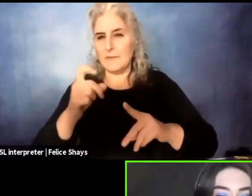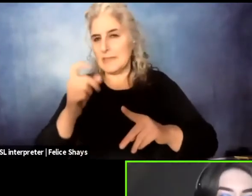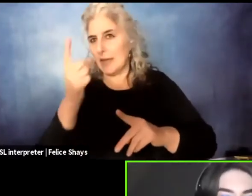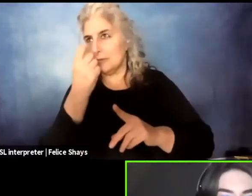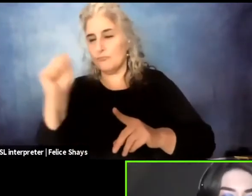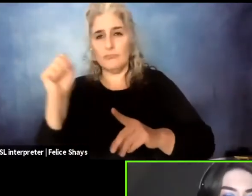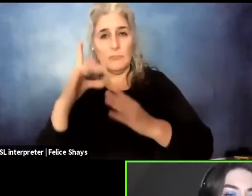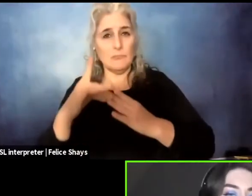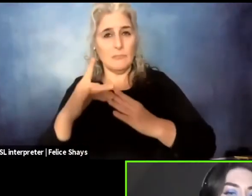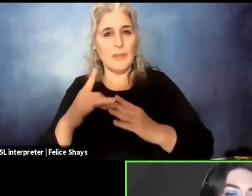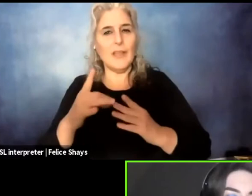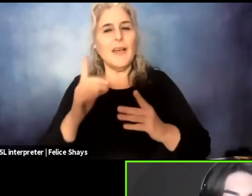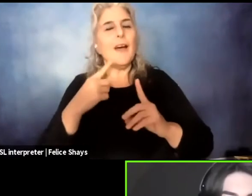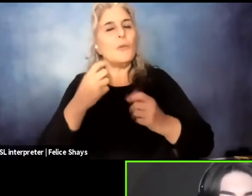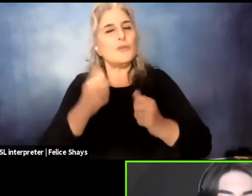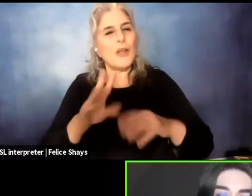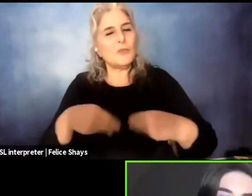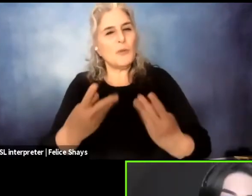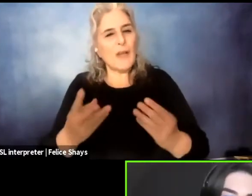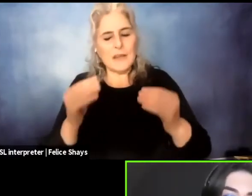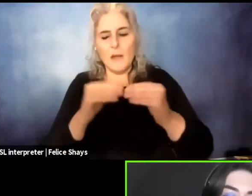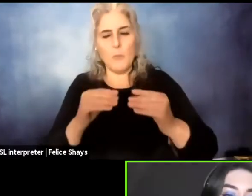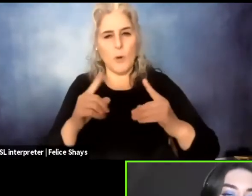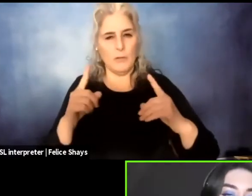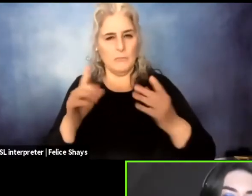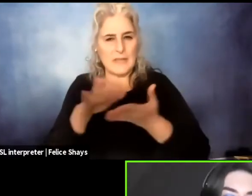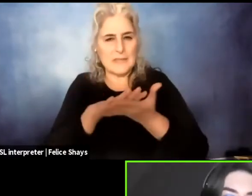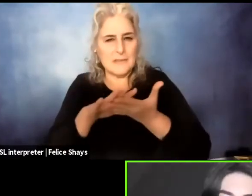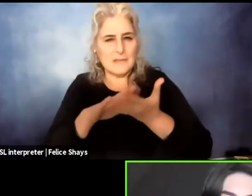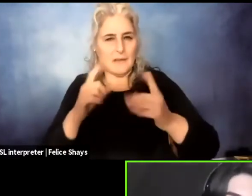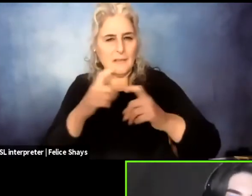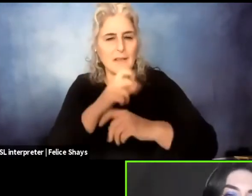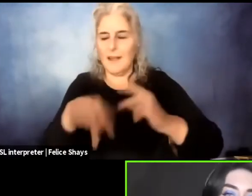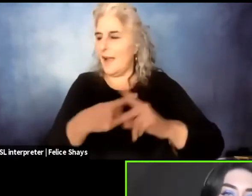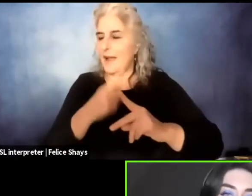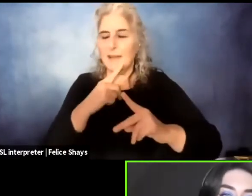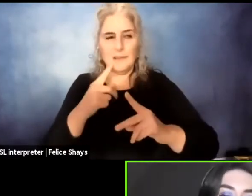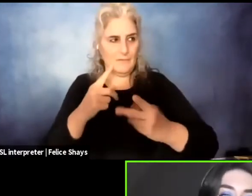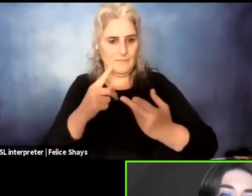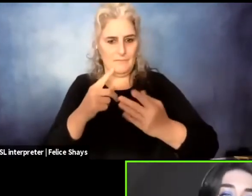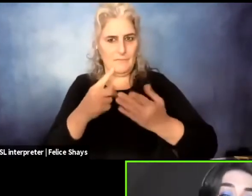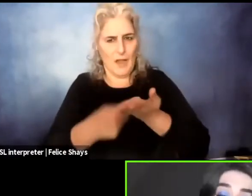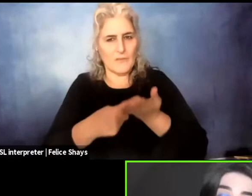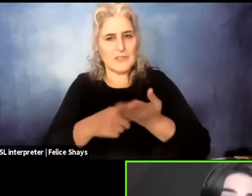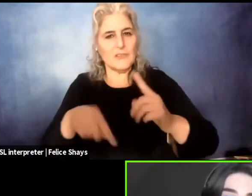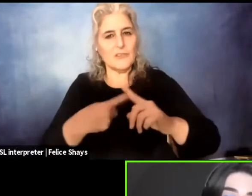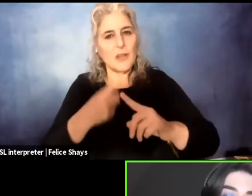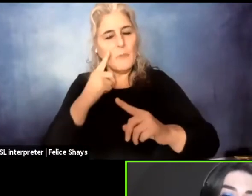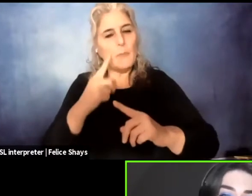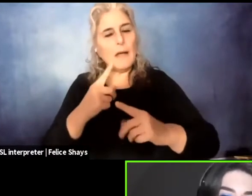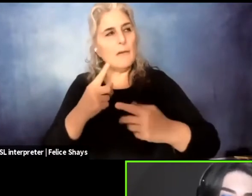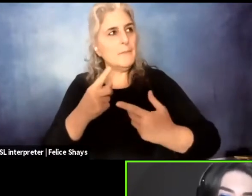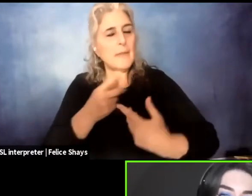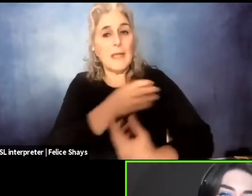This is what we've tried to do with the book, try and have a more nuanced conversation about empowerment, about exploitation,